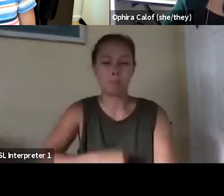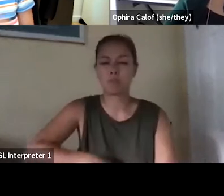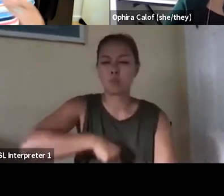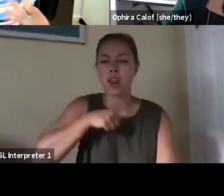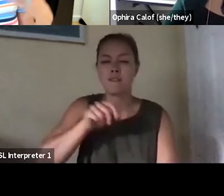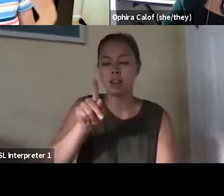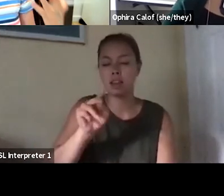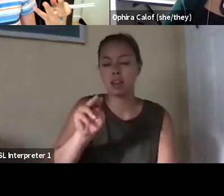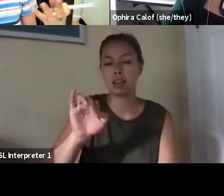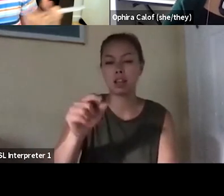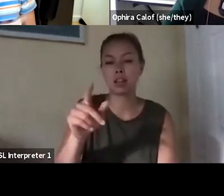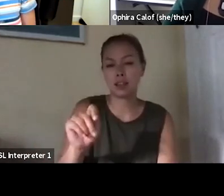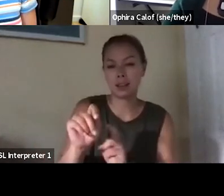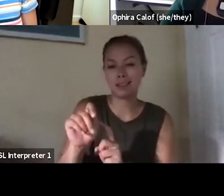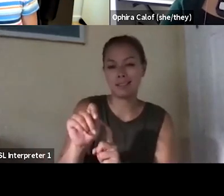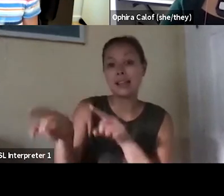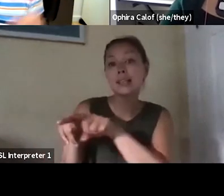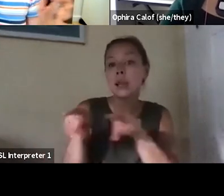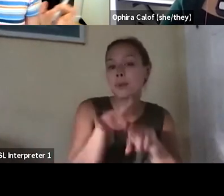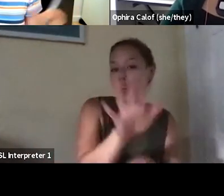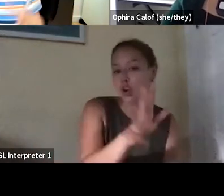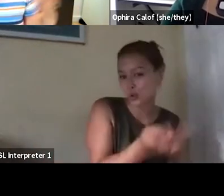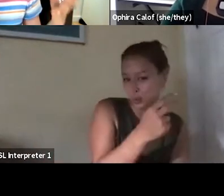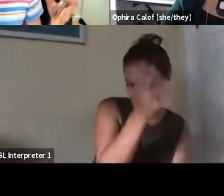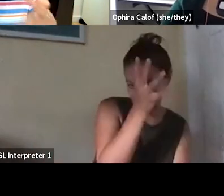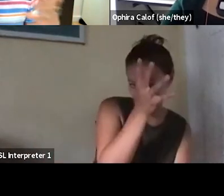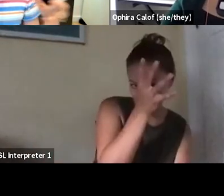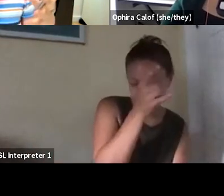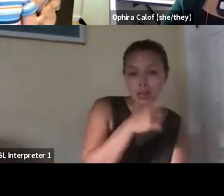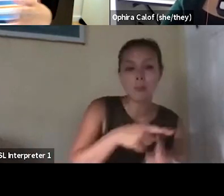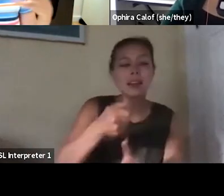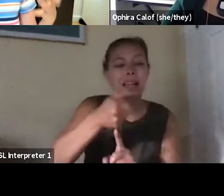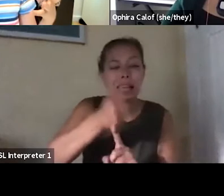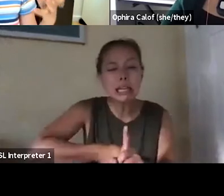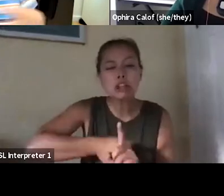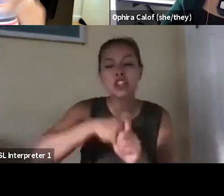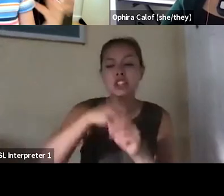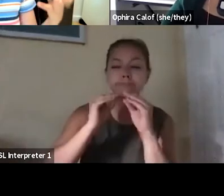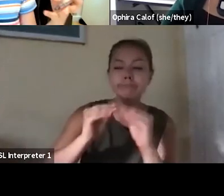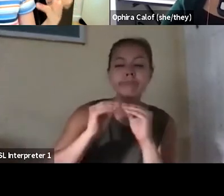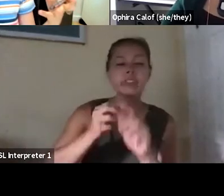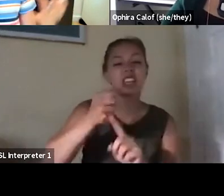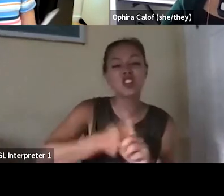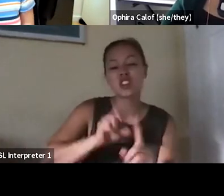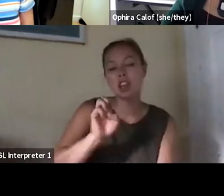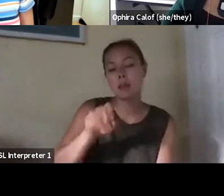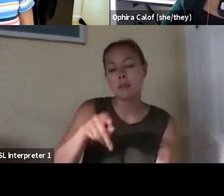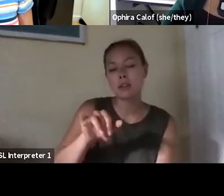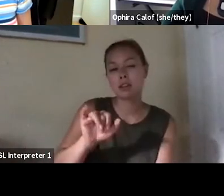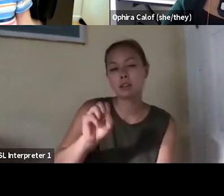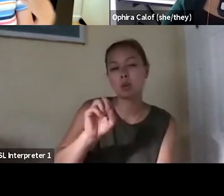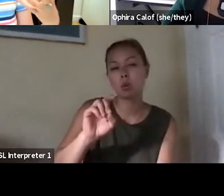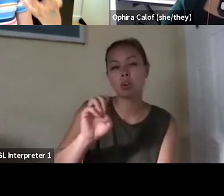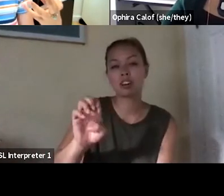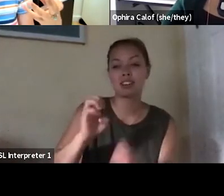Cedric is teaching her a lesson about knighthood. So that's sort of like an analogy for us for life, you know, how to be a good human.